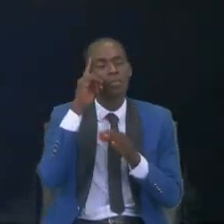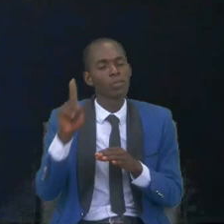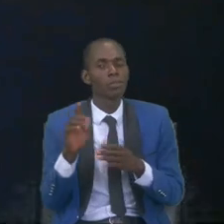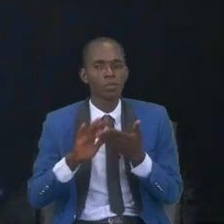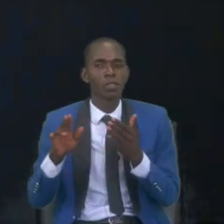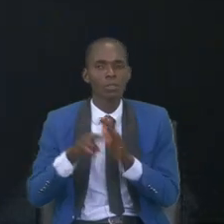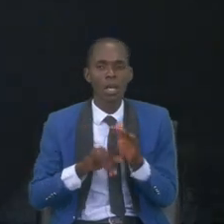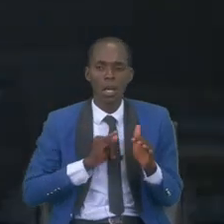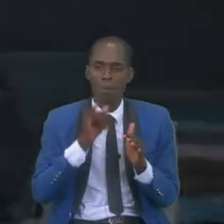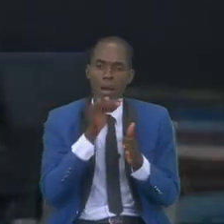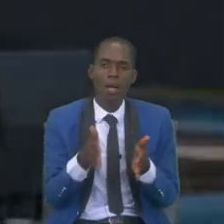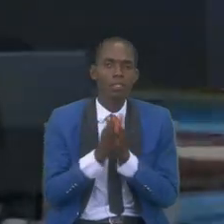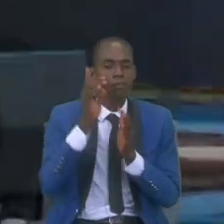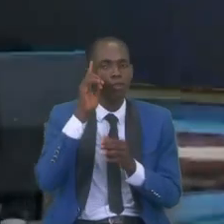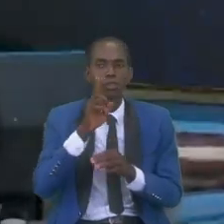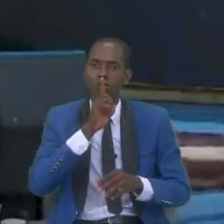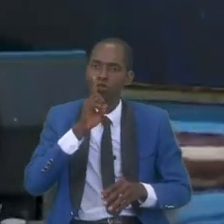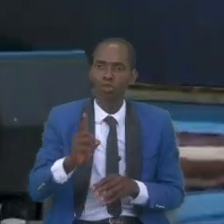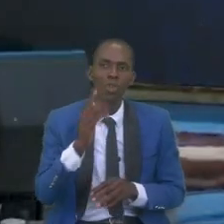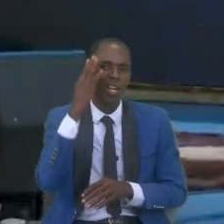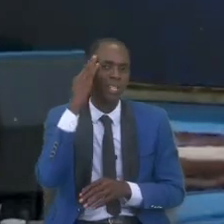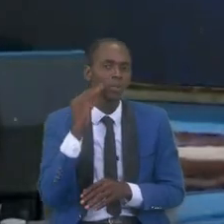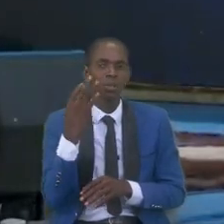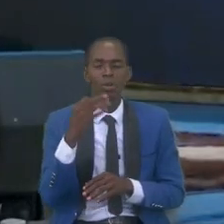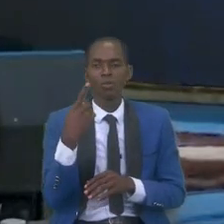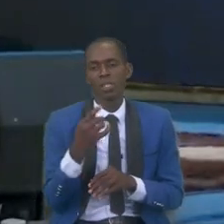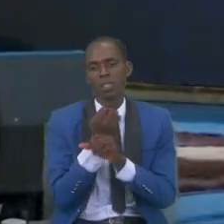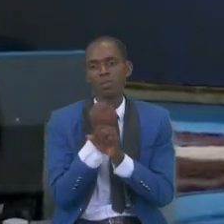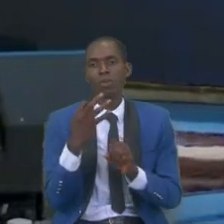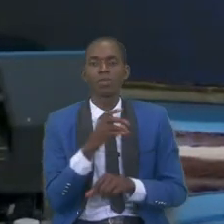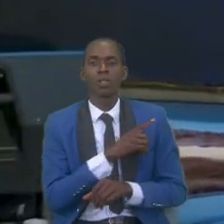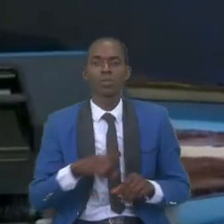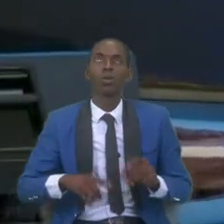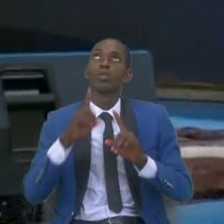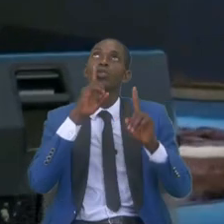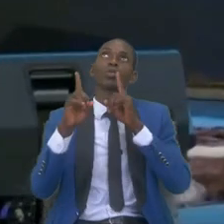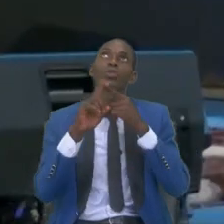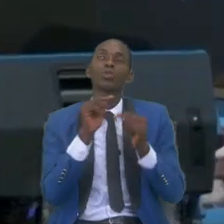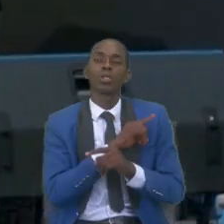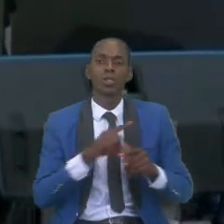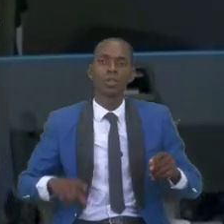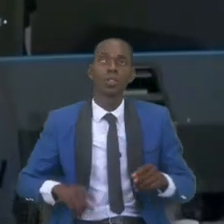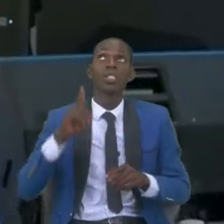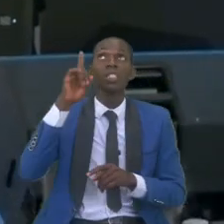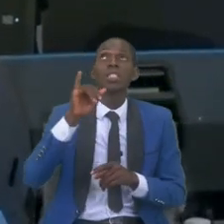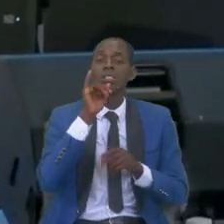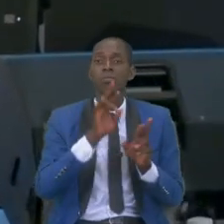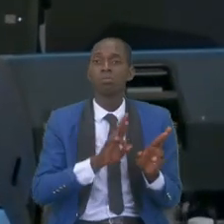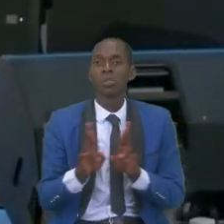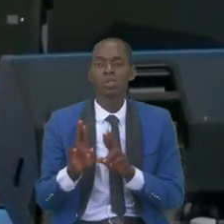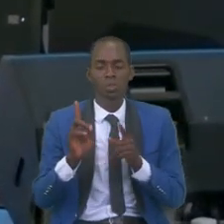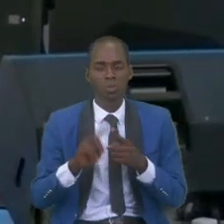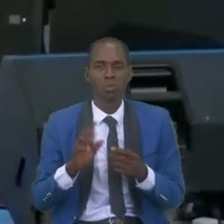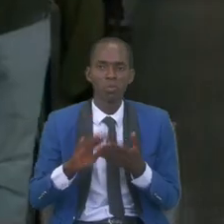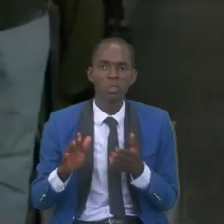definite experience of the salvation of the Lord. Tell the Lord, tell the Lord. He is ready to forgive. Tell the